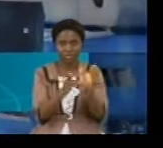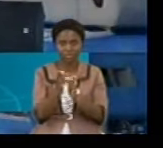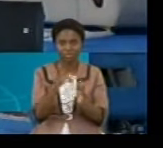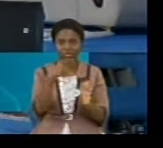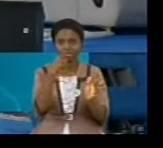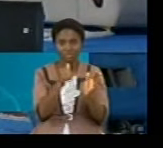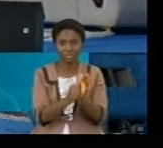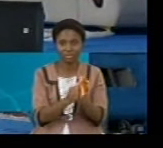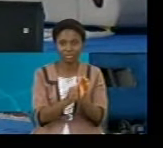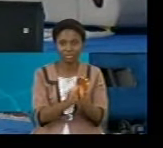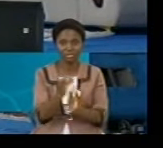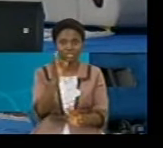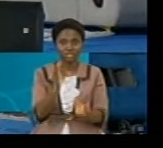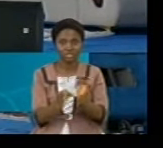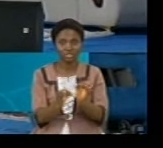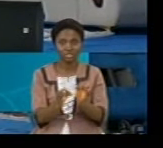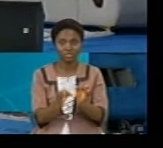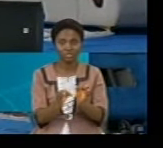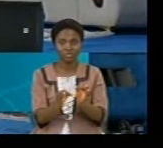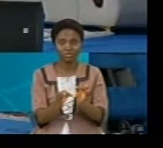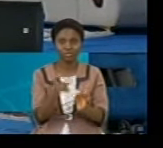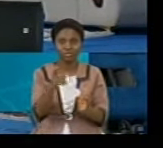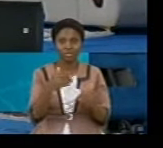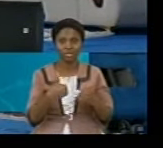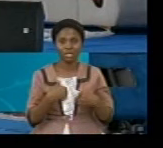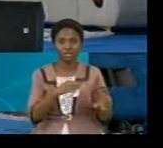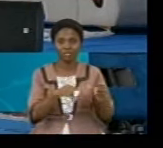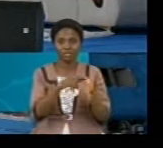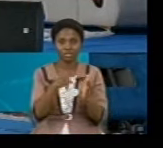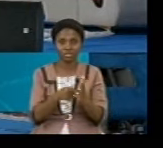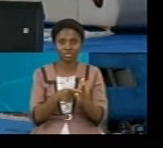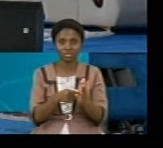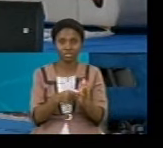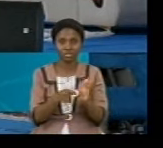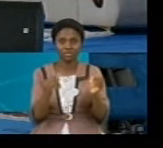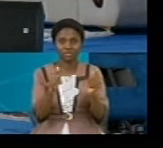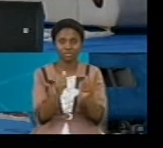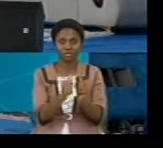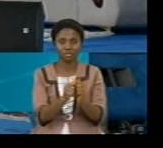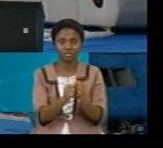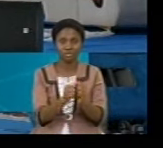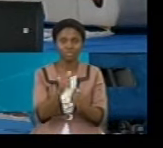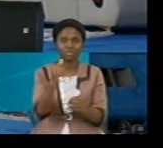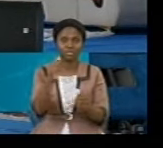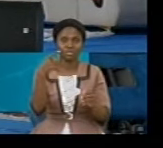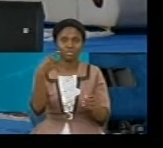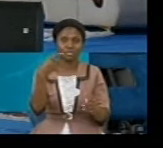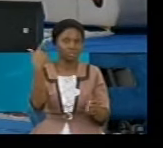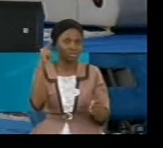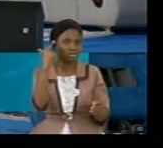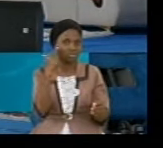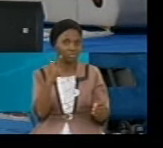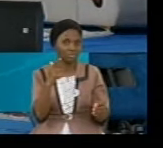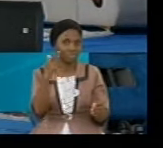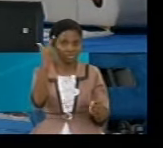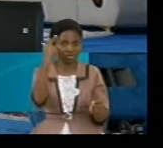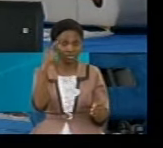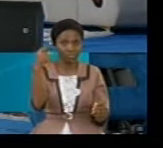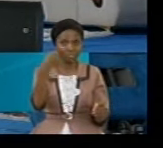done this to a green tree, referring to himself. Man is like a